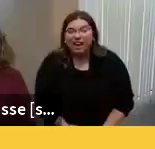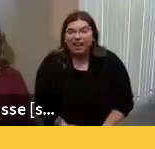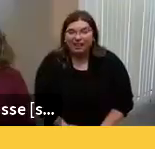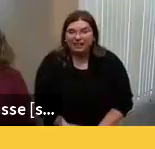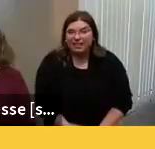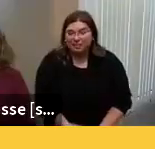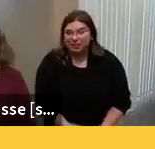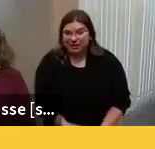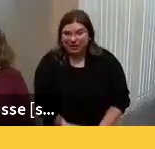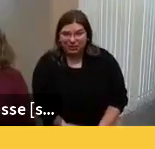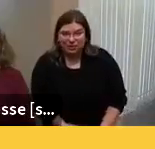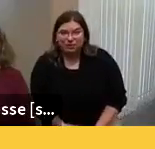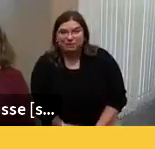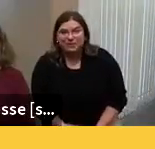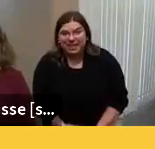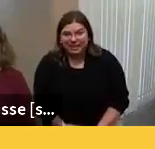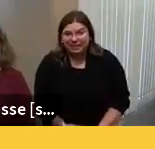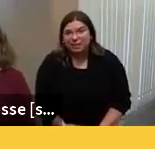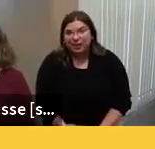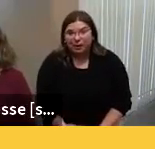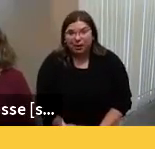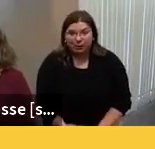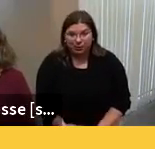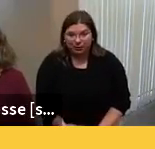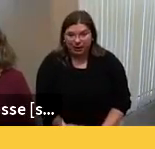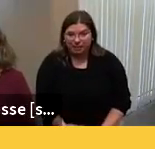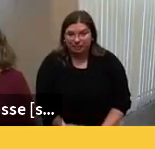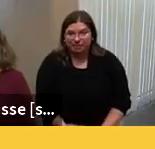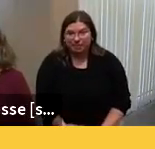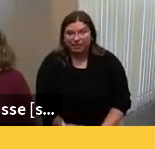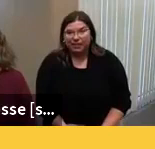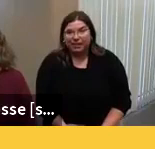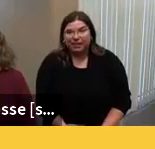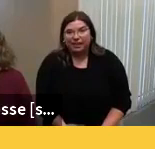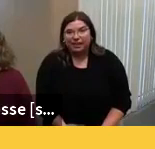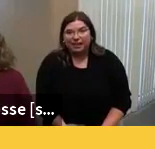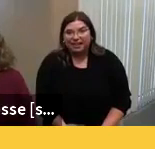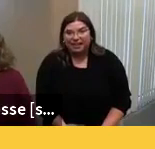Some of the highlights that we wanted to emphasize about our program